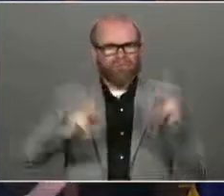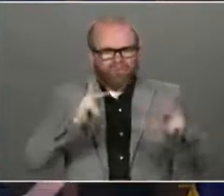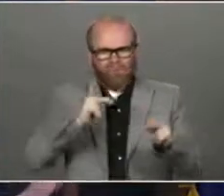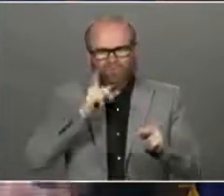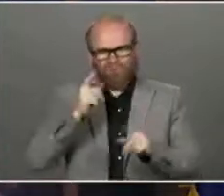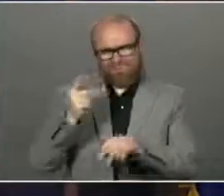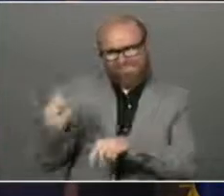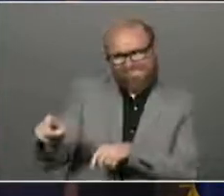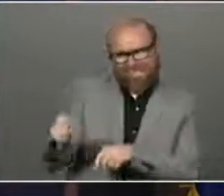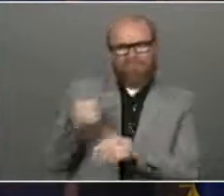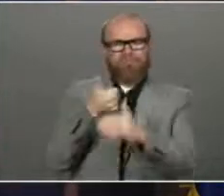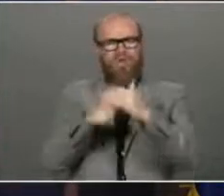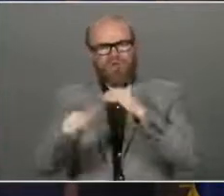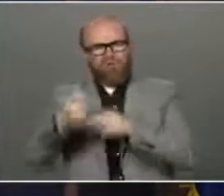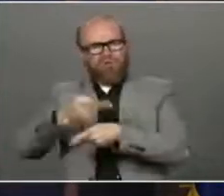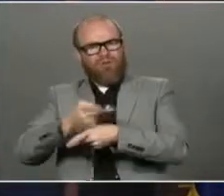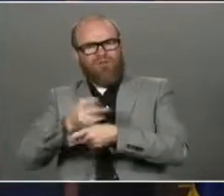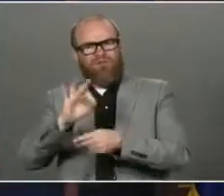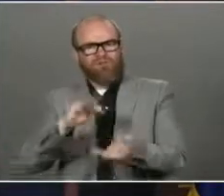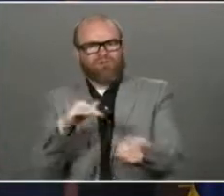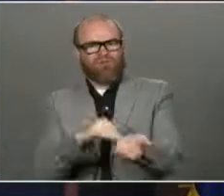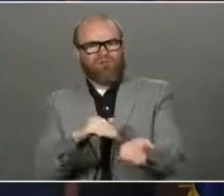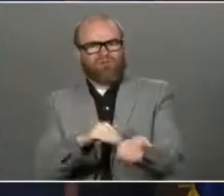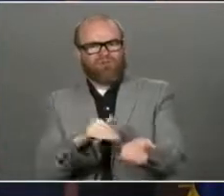doctor, without